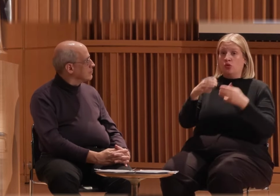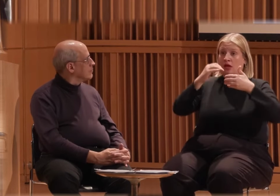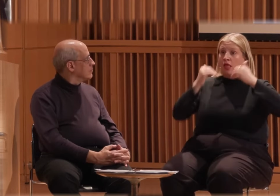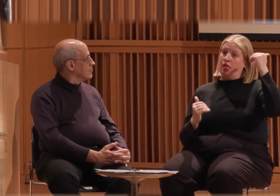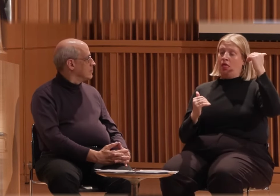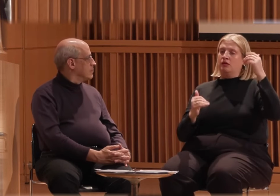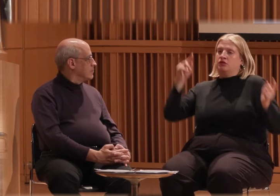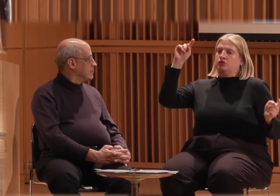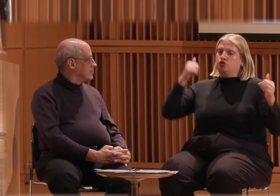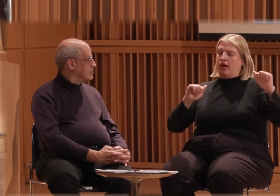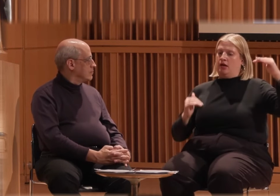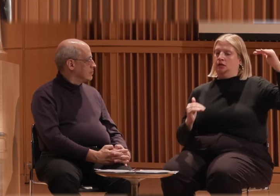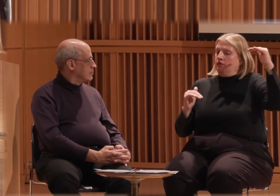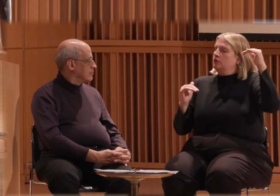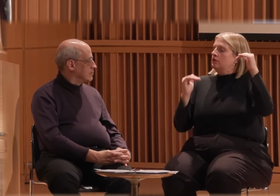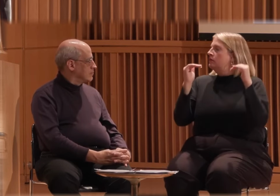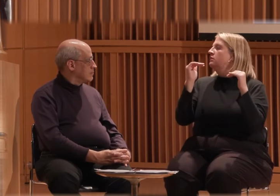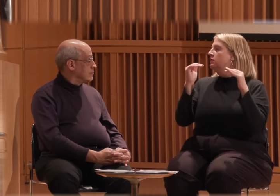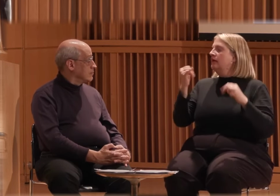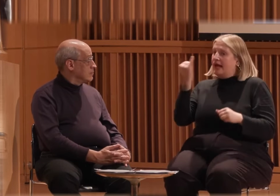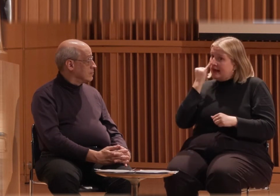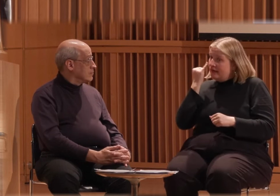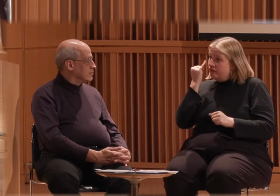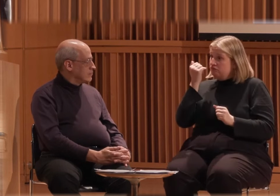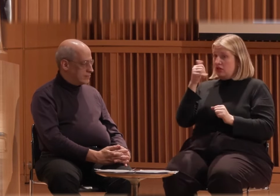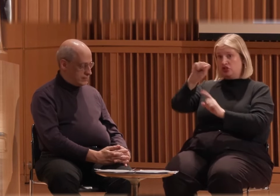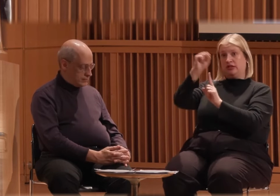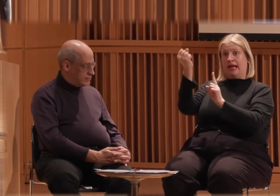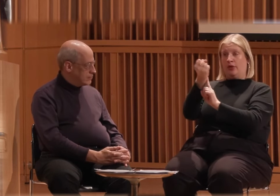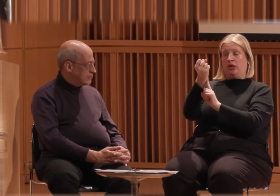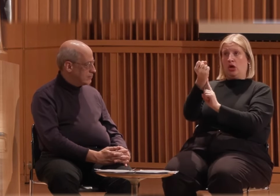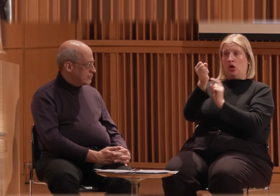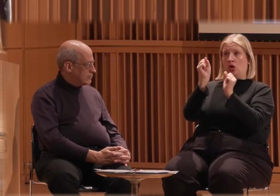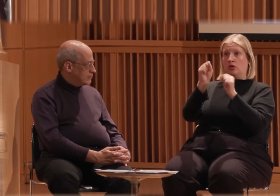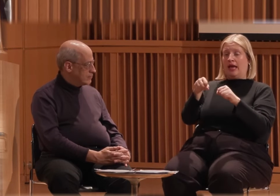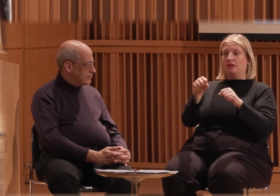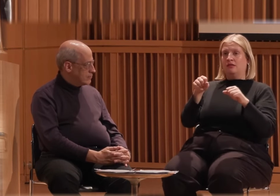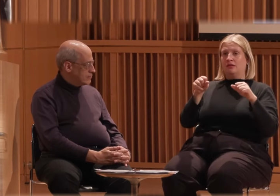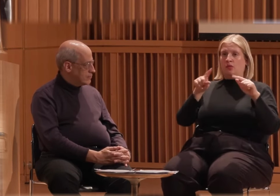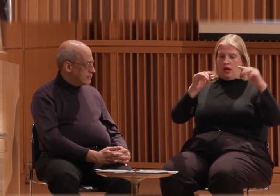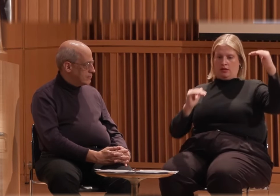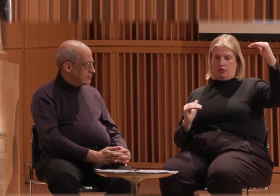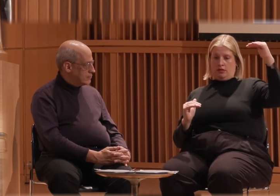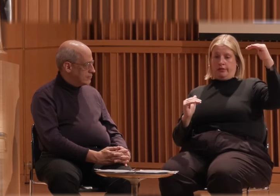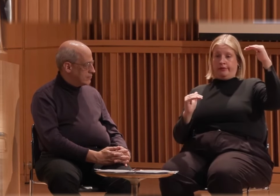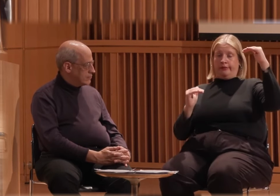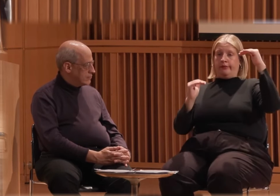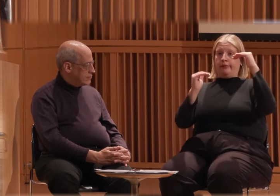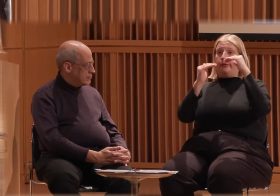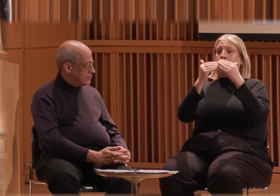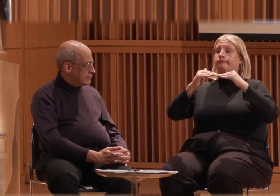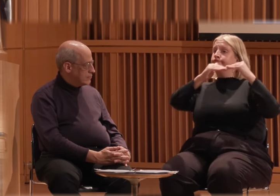similarly, if there was a scenario where we could get to a point where the disparities were non-existent, where they were more or less